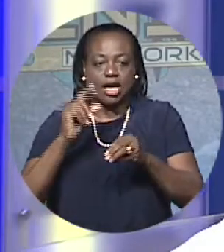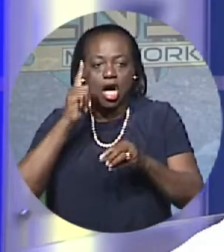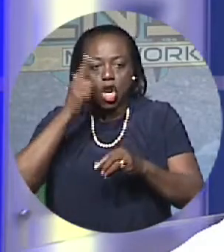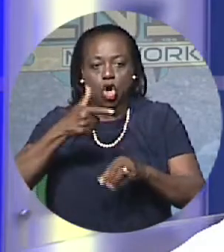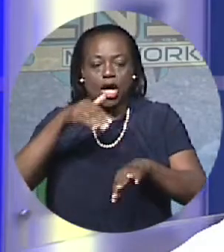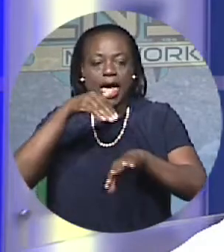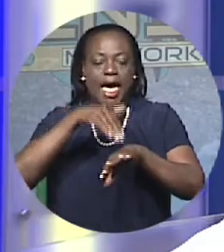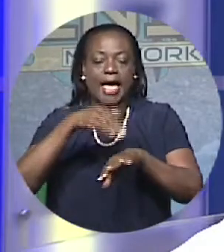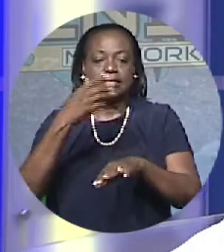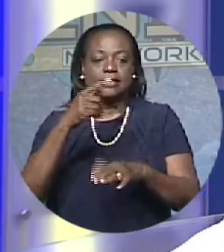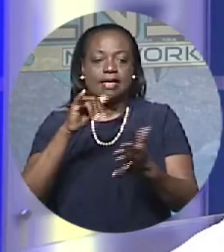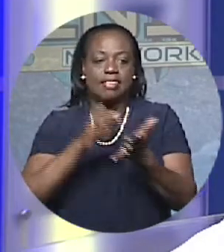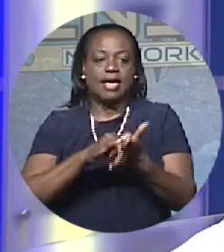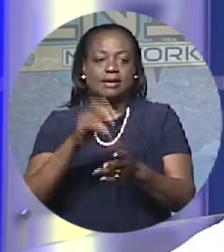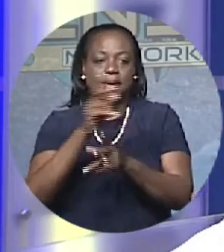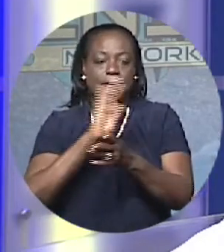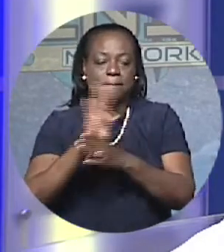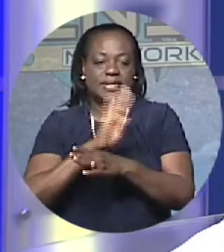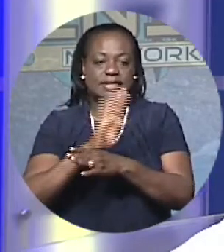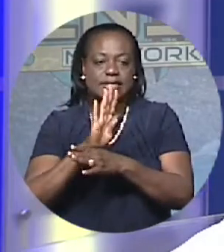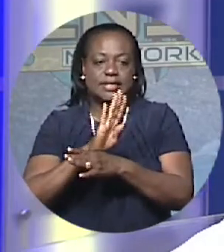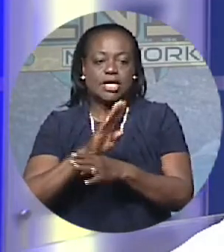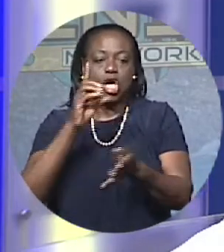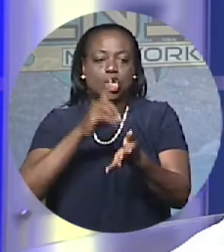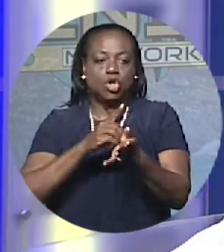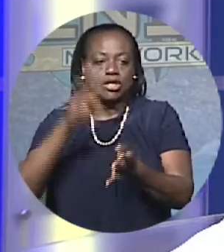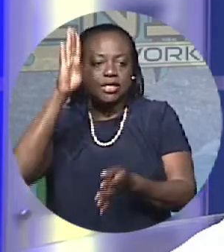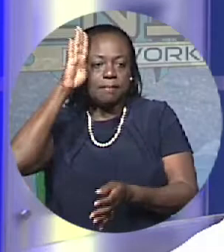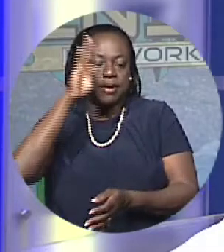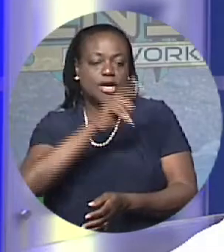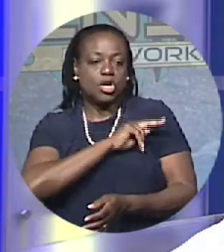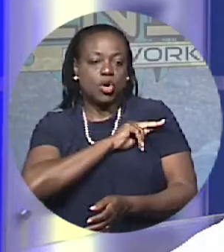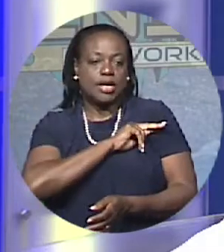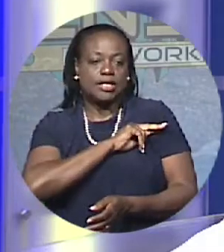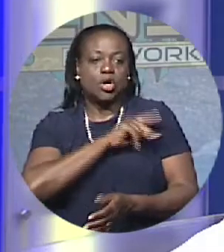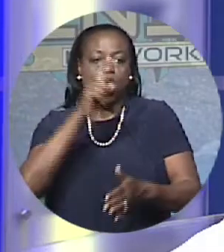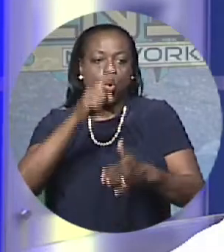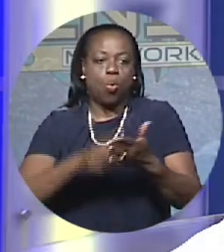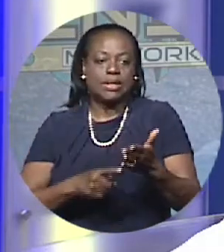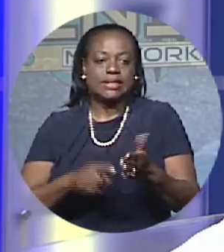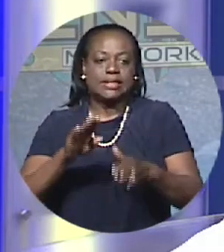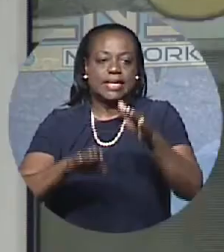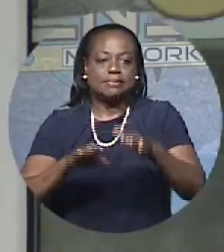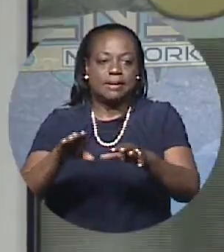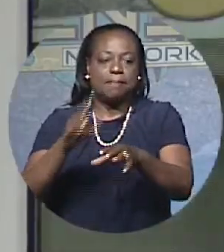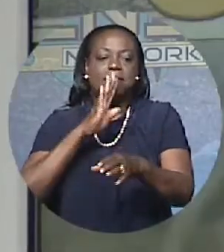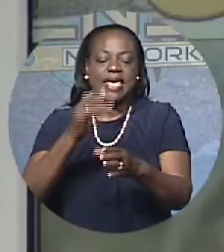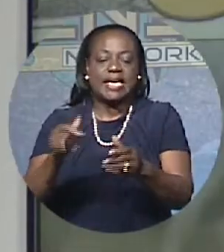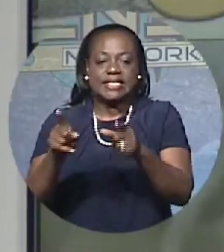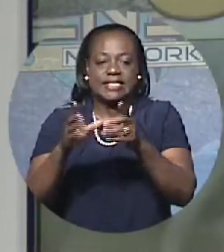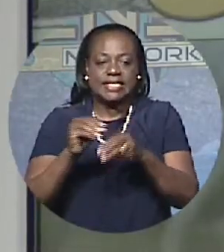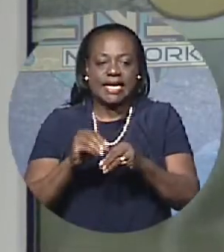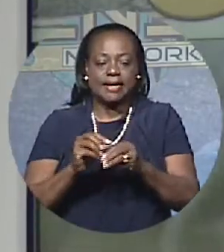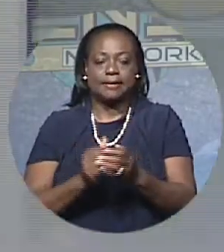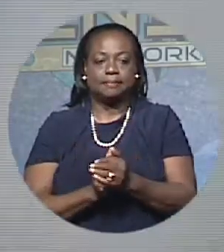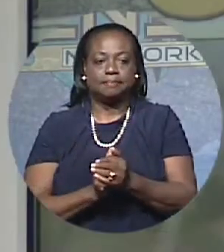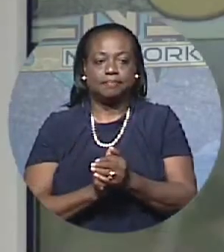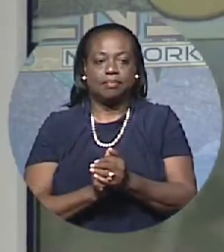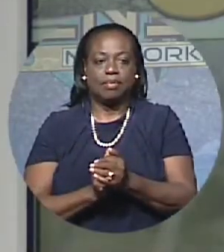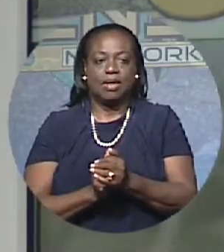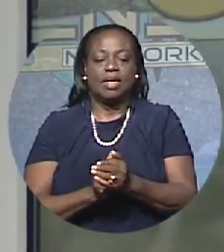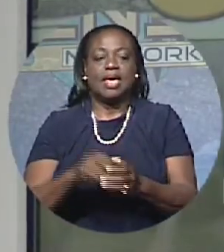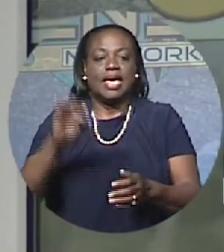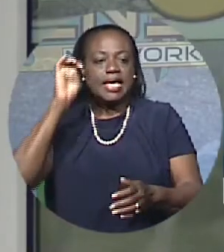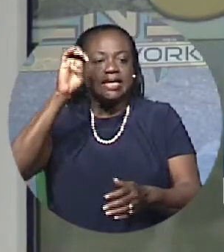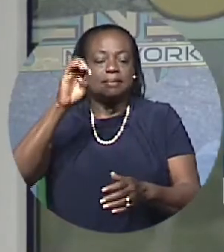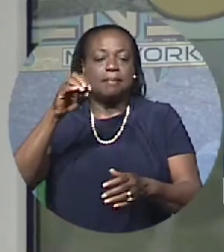Ferguson spoke with National Security Minister Dr. Bernard Nottage about what steps are being taken. After announcing his intent to shut